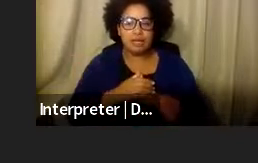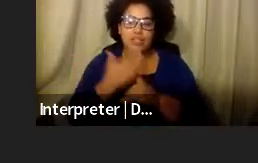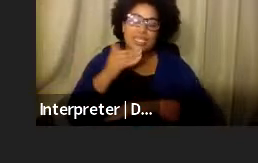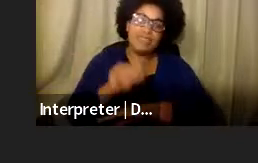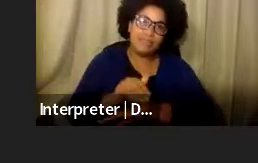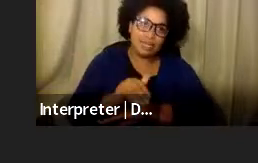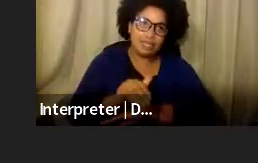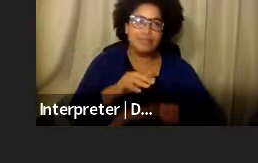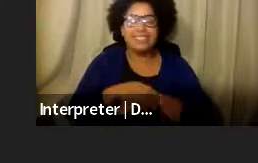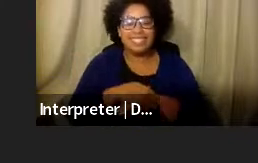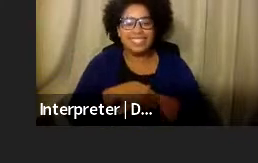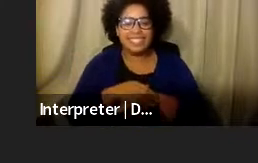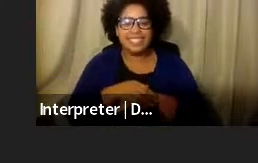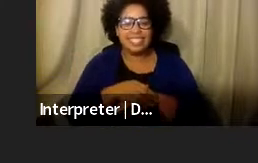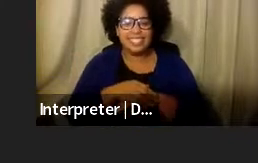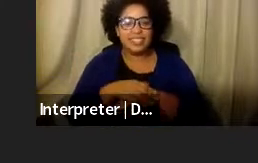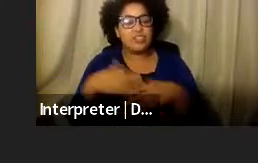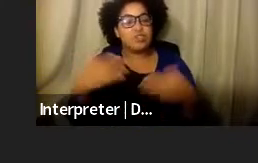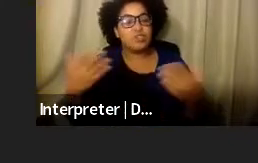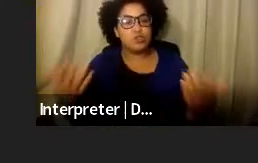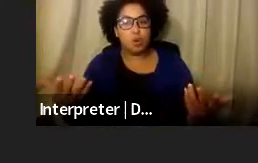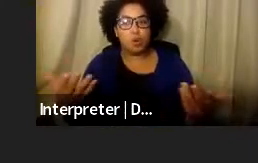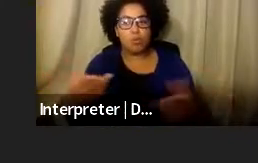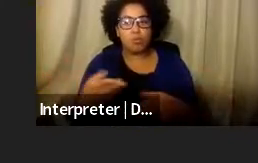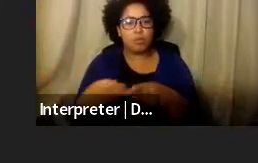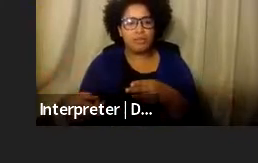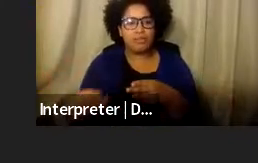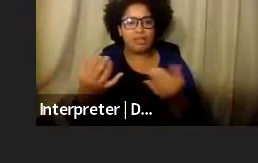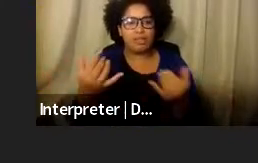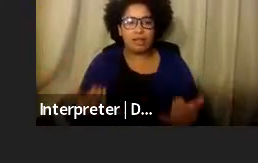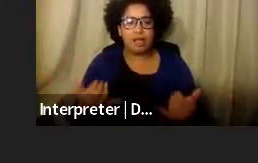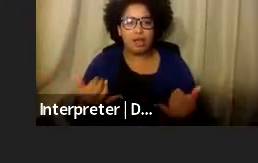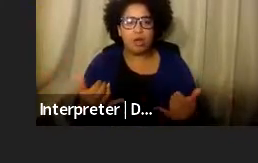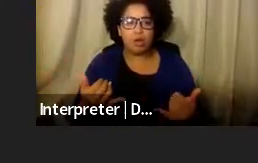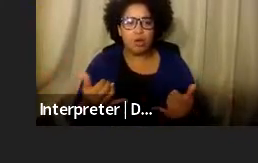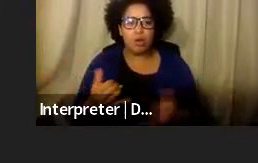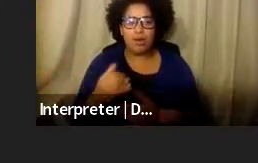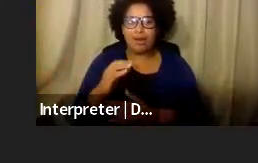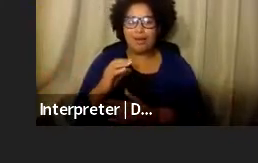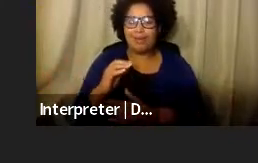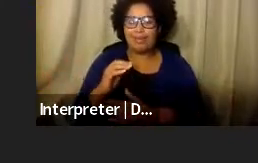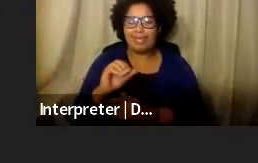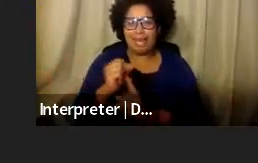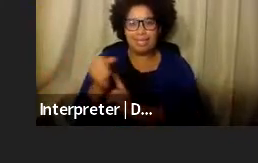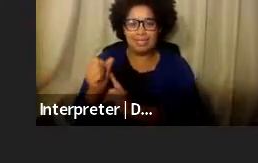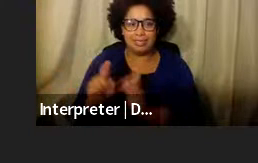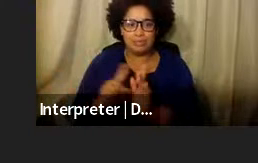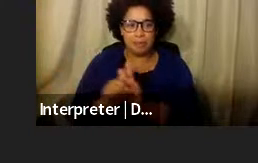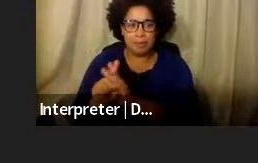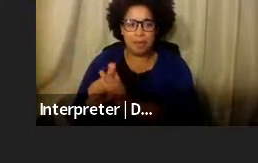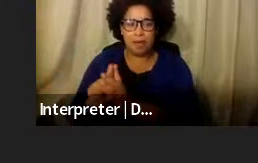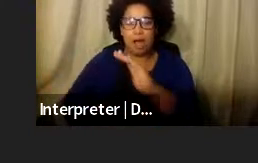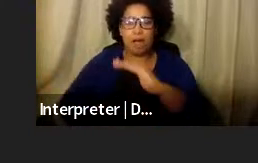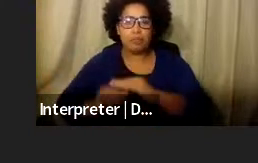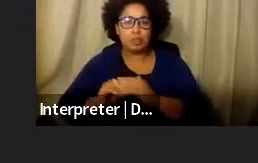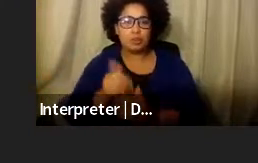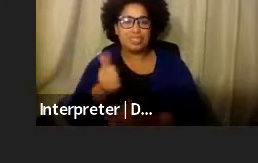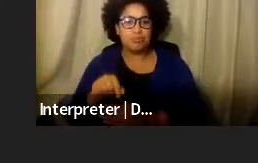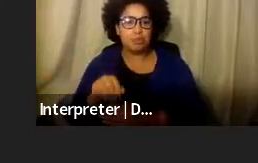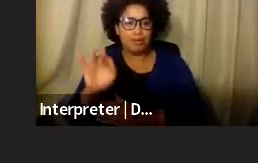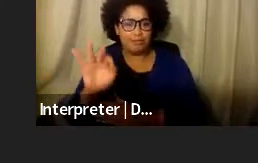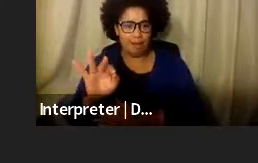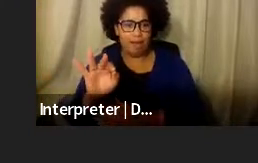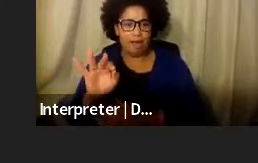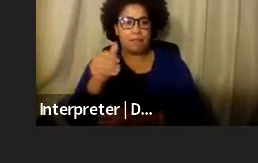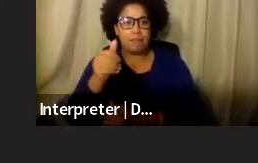now. So briefly, where we are, case rate up to 10.9 reported cases